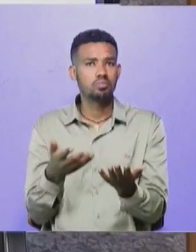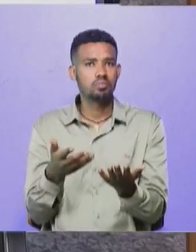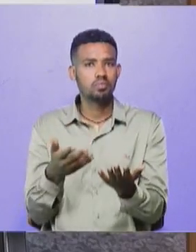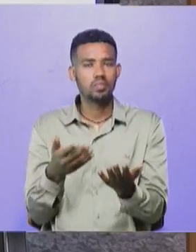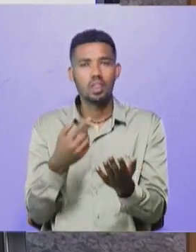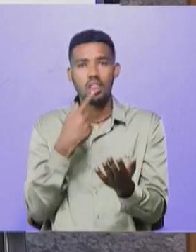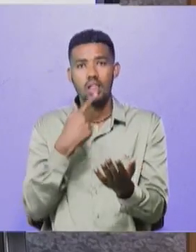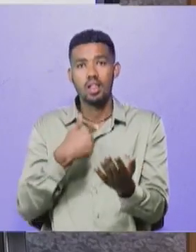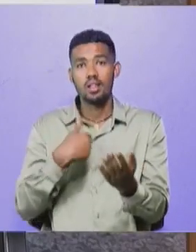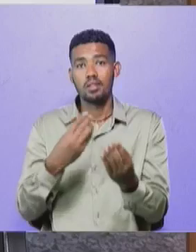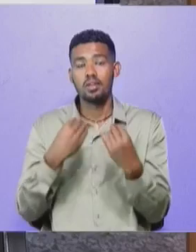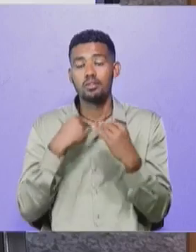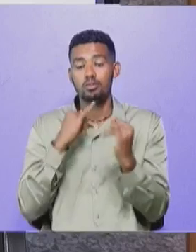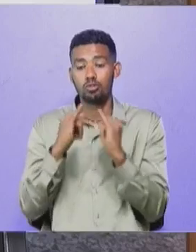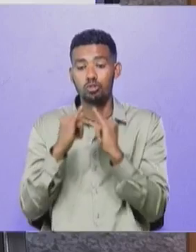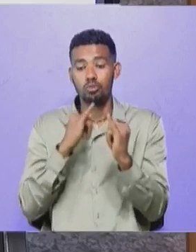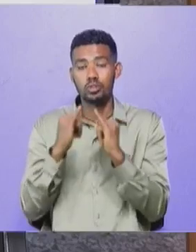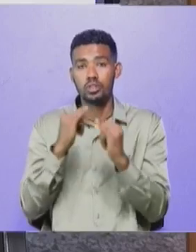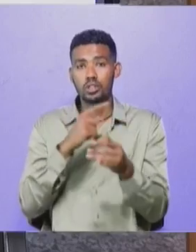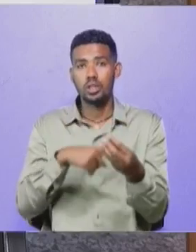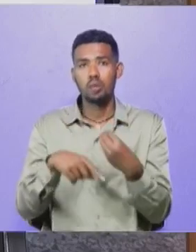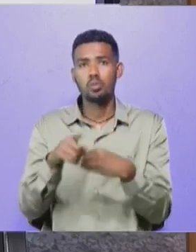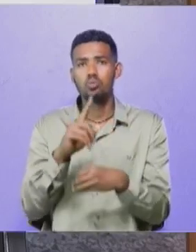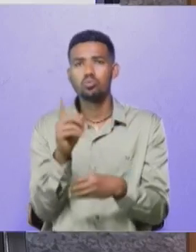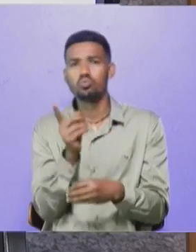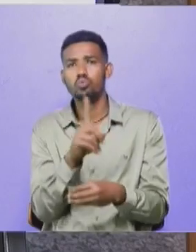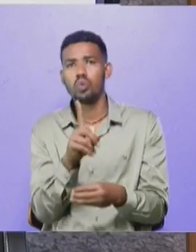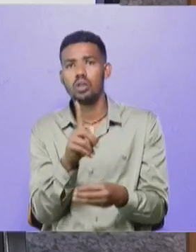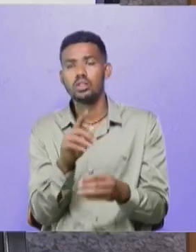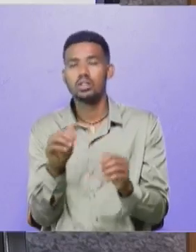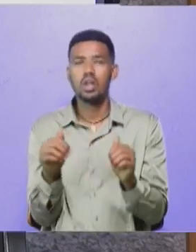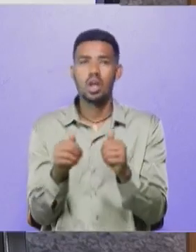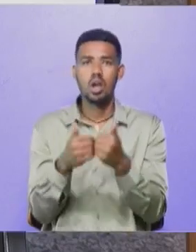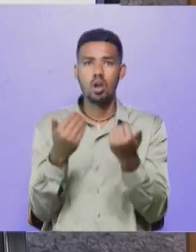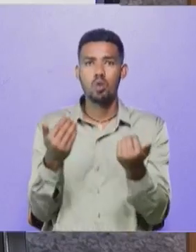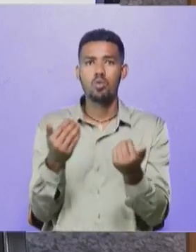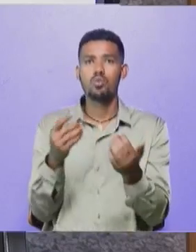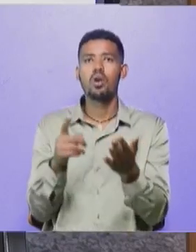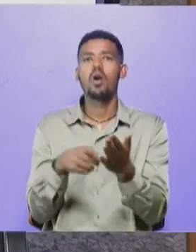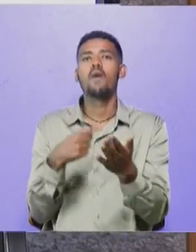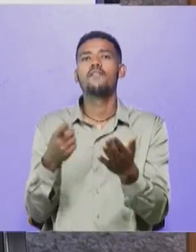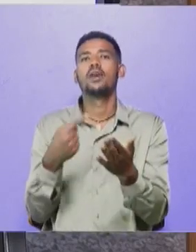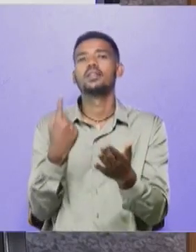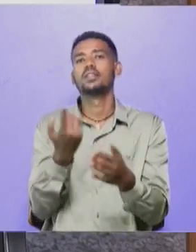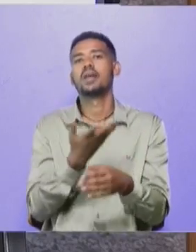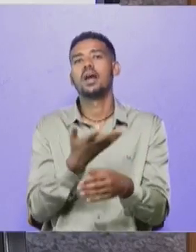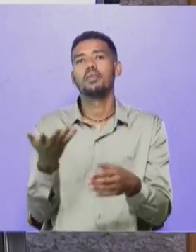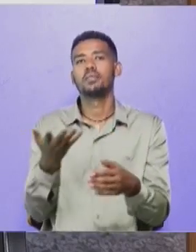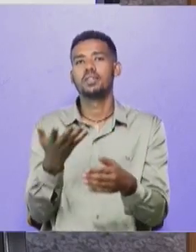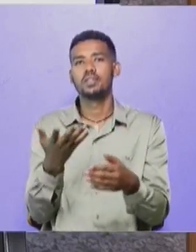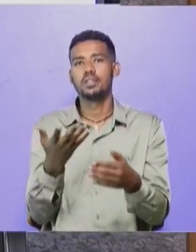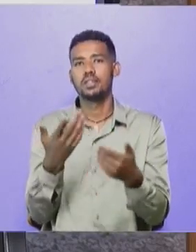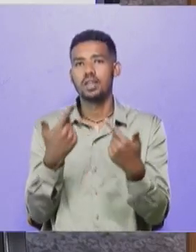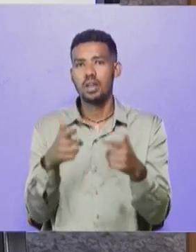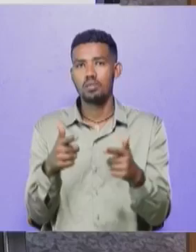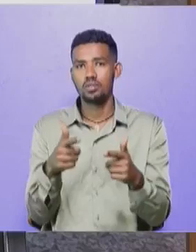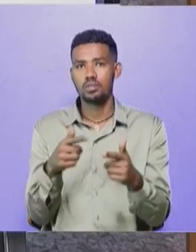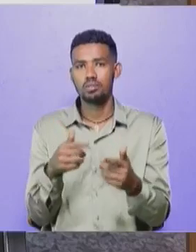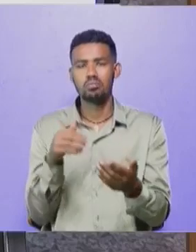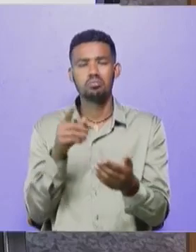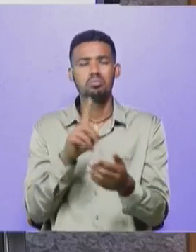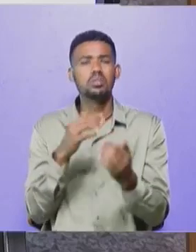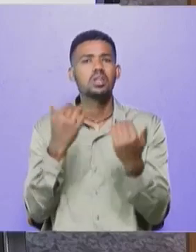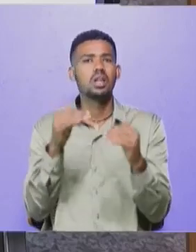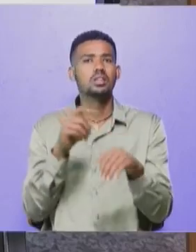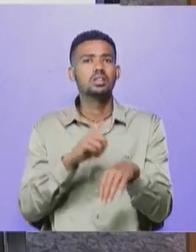or gives us information about what? How often something happens. How often?